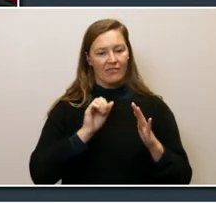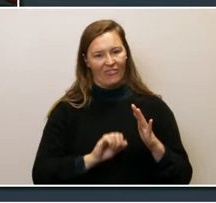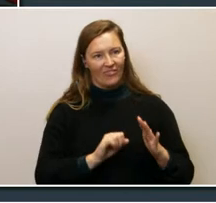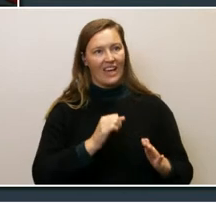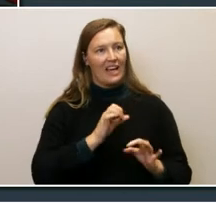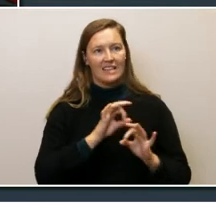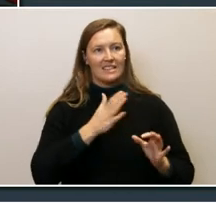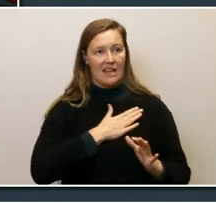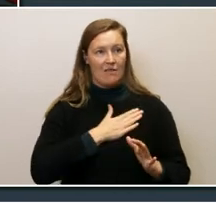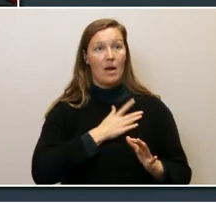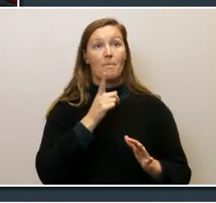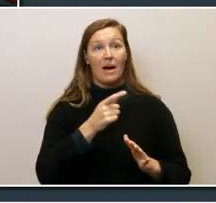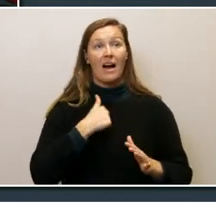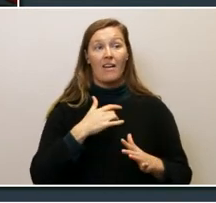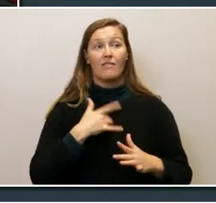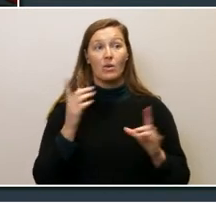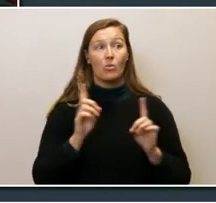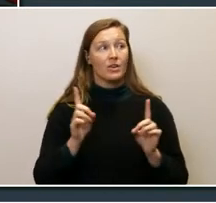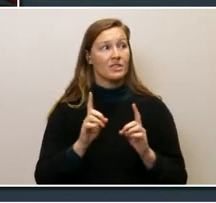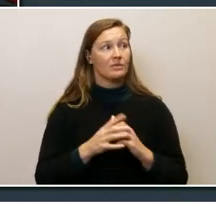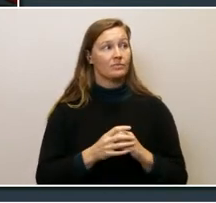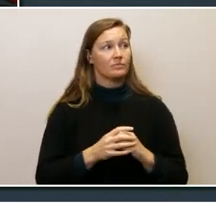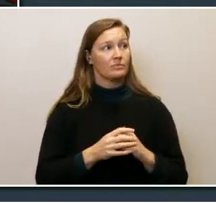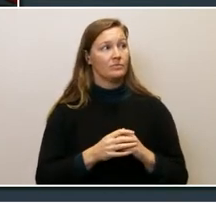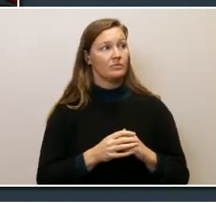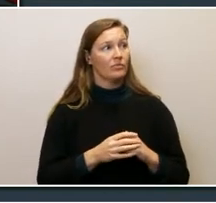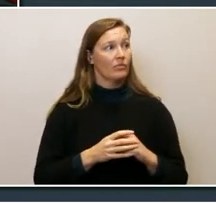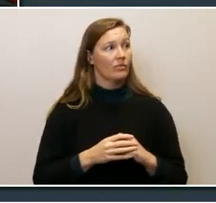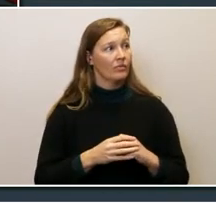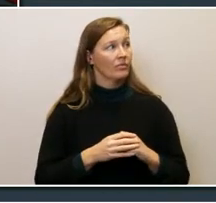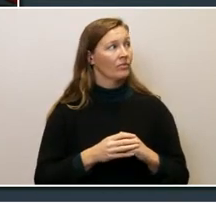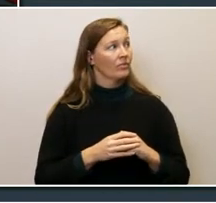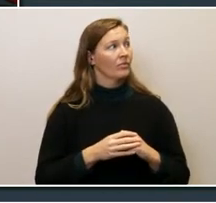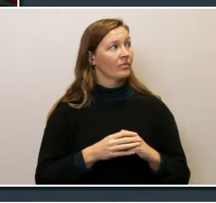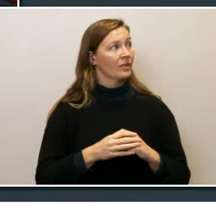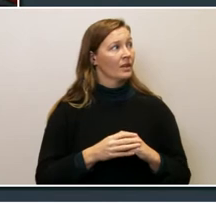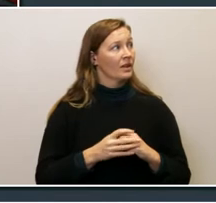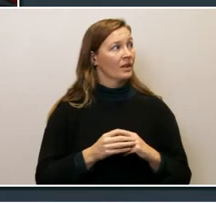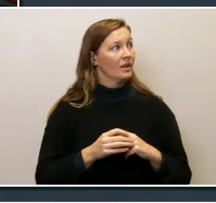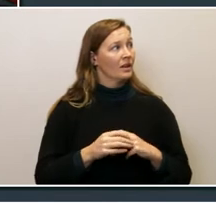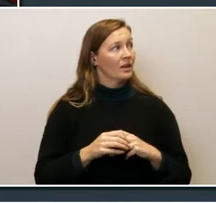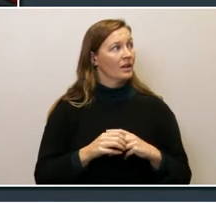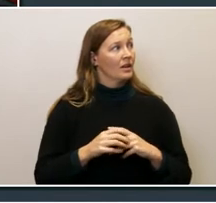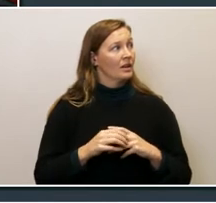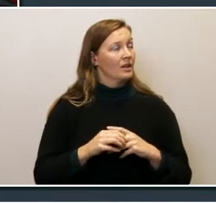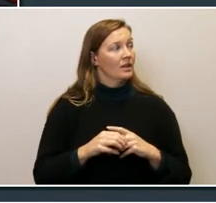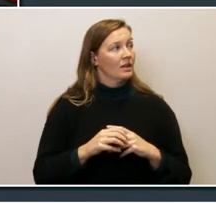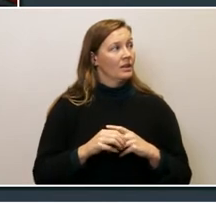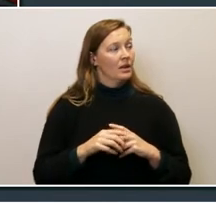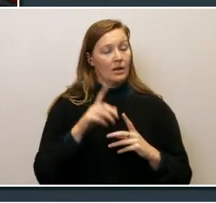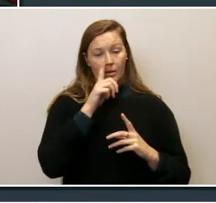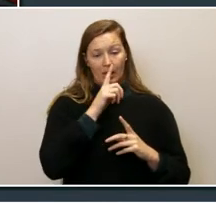I'll state that. However, what I do believe is that people now are feeling unnecessarily